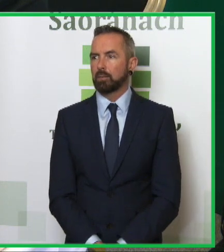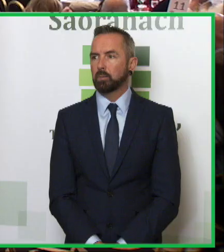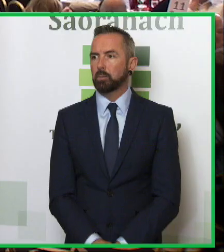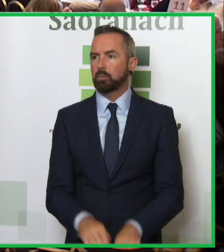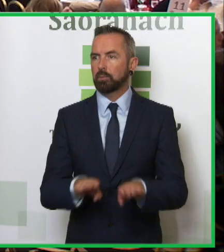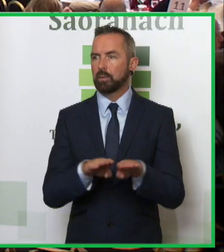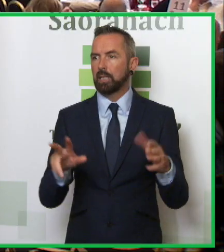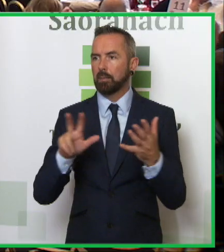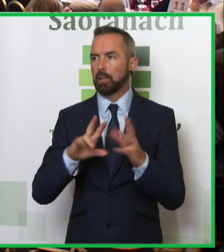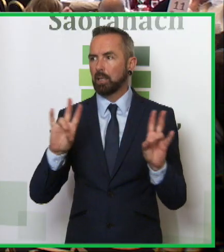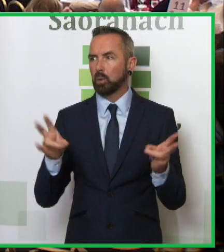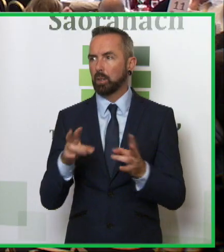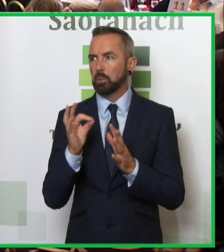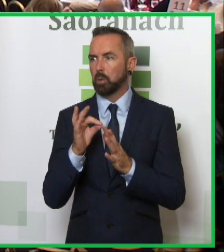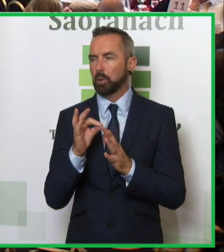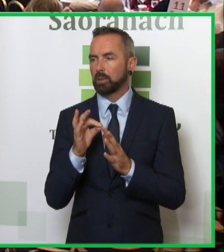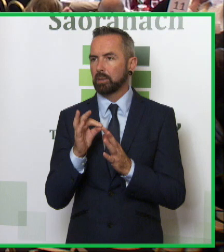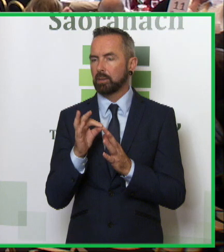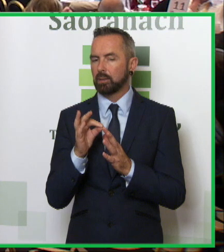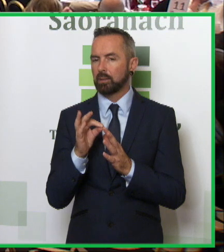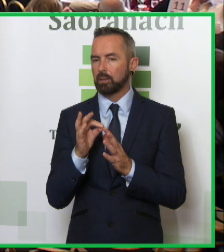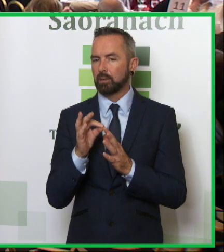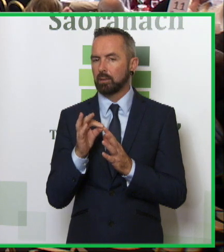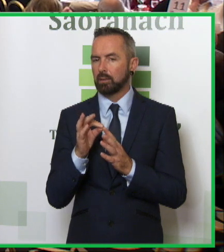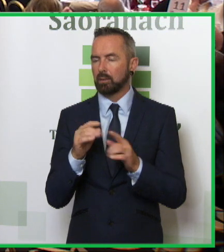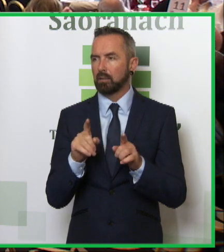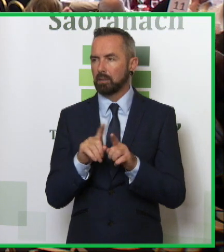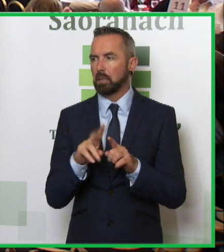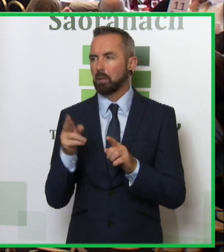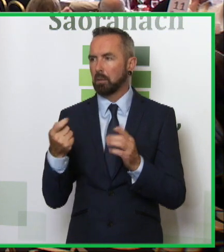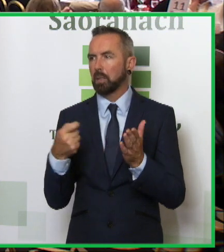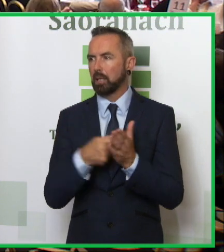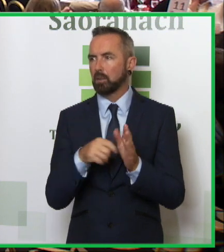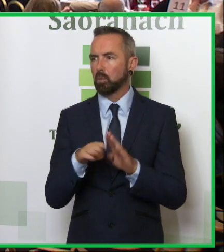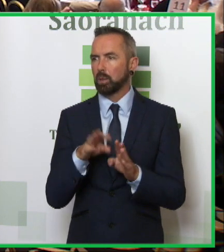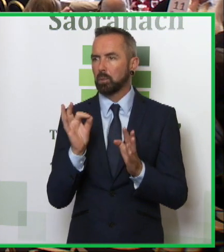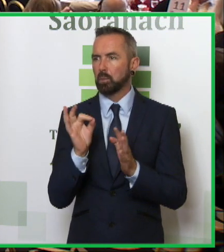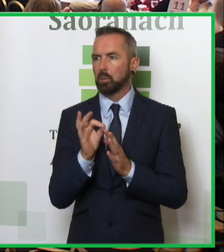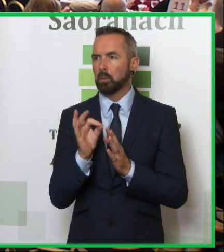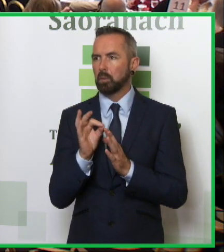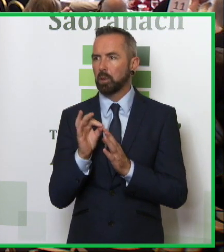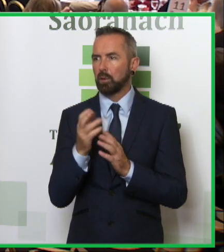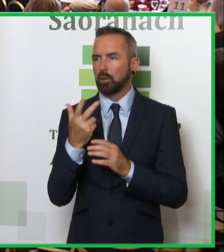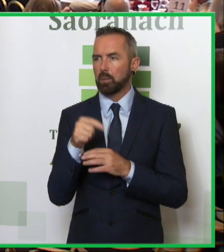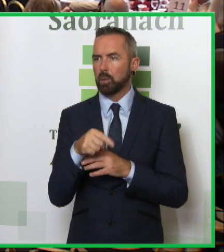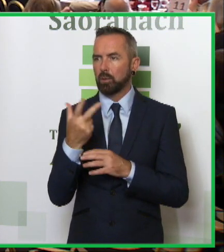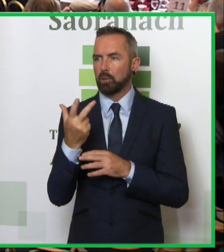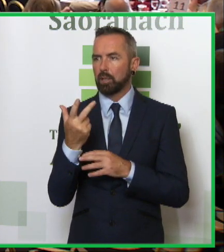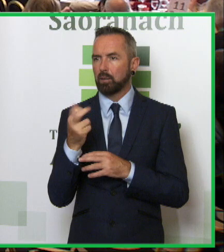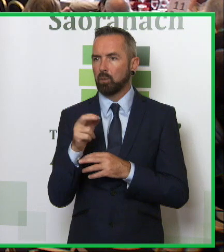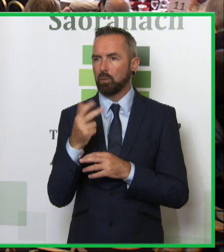like to make. It was brought up at a couple of other tables. Possibly it could be inserted on on 3.3